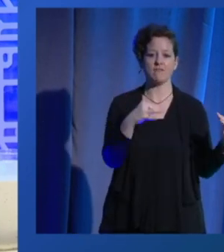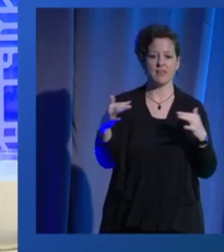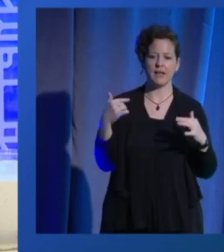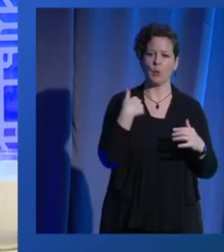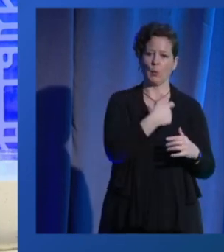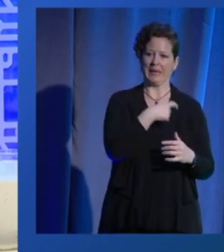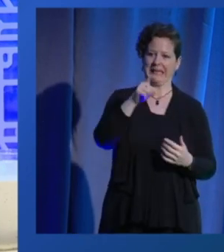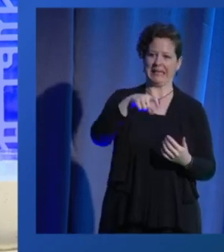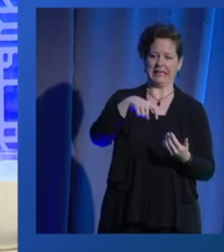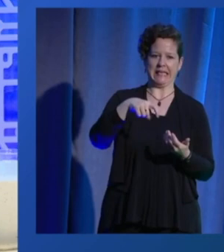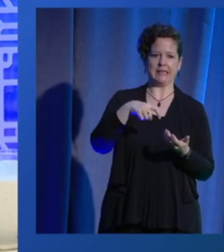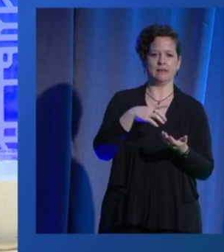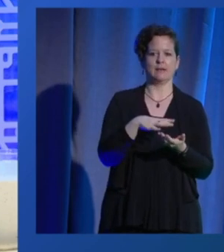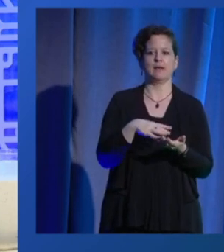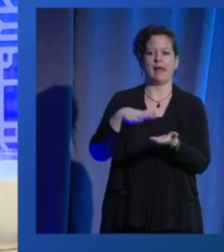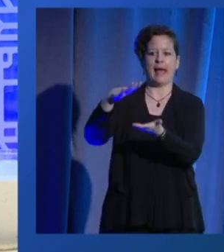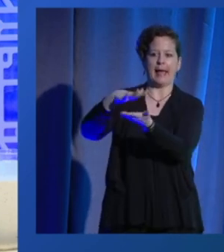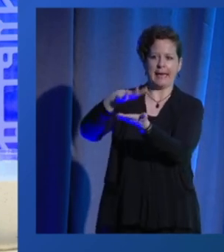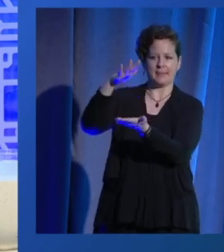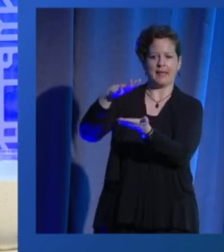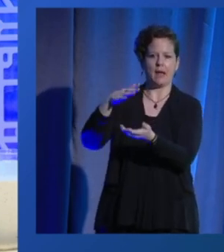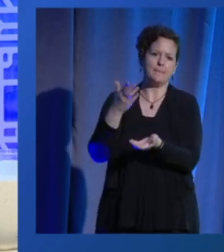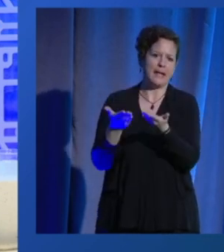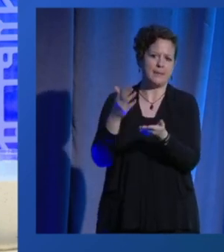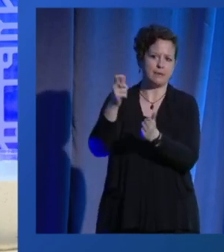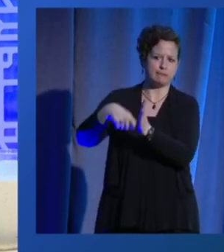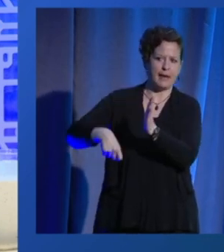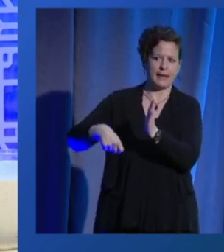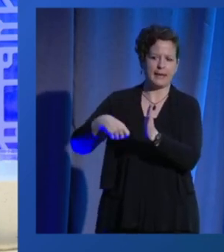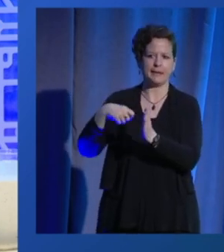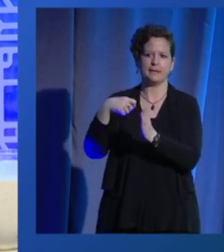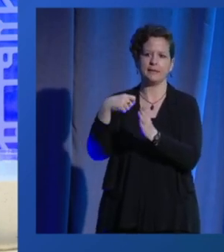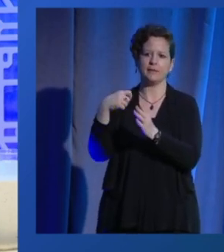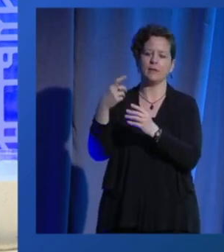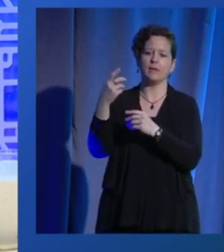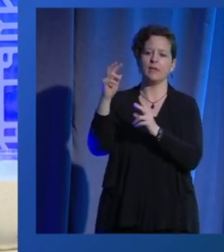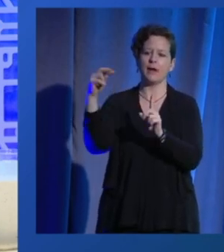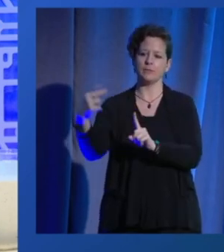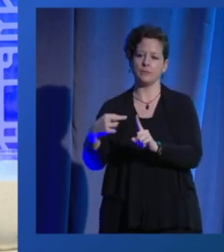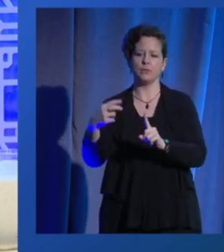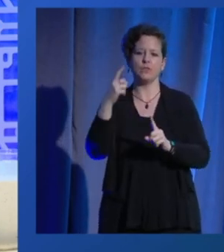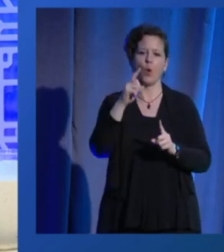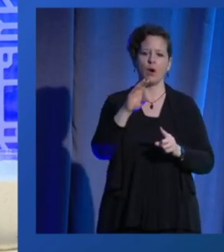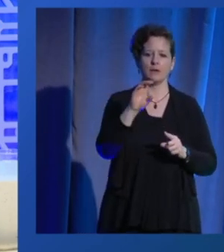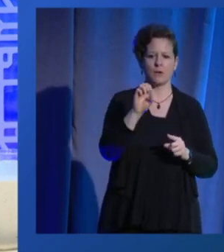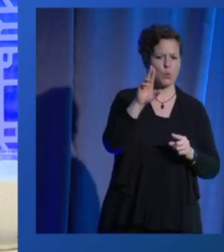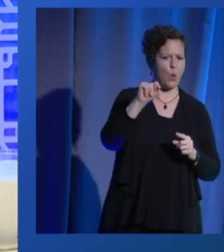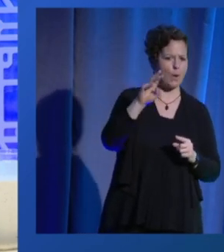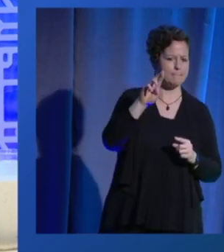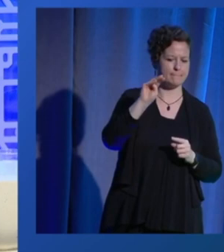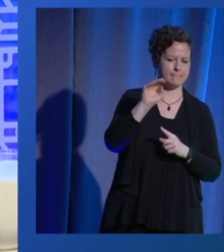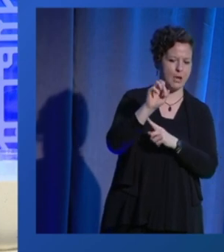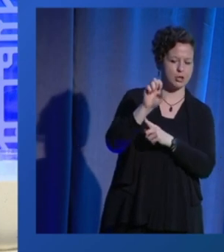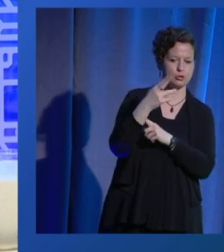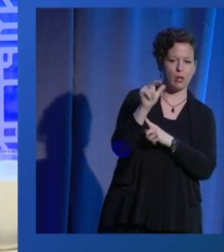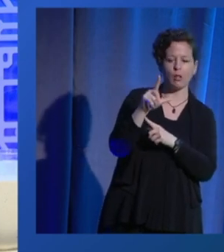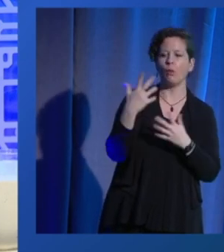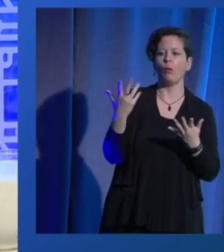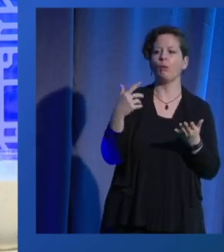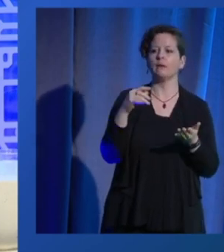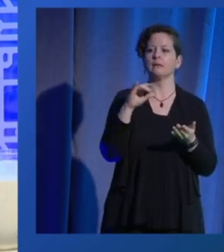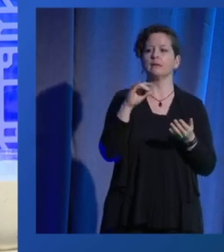and Academia probably writing those statements about how do we interpret this court marshall or these you know class of